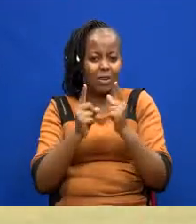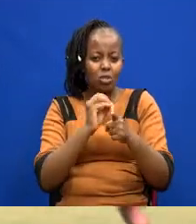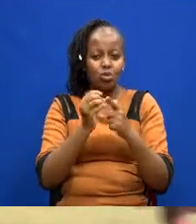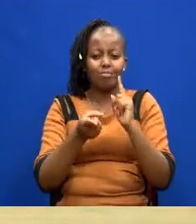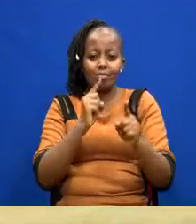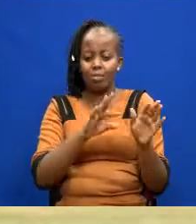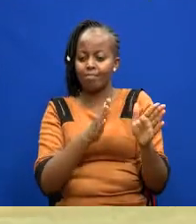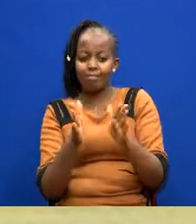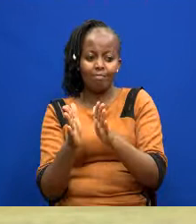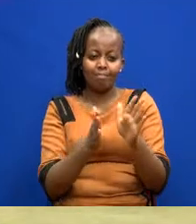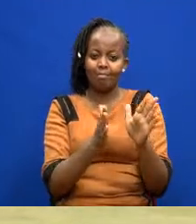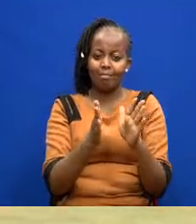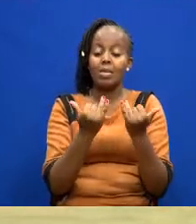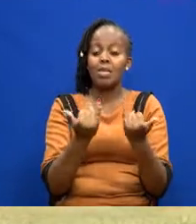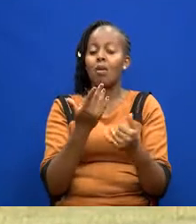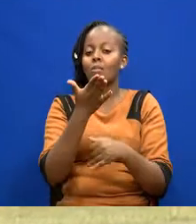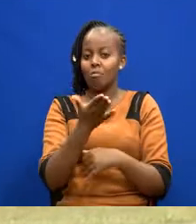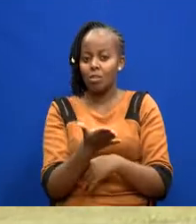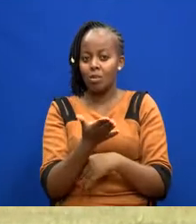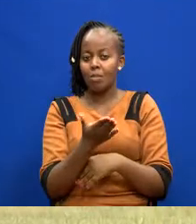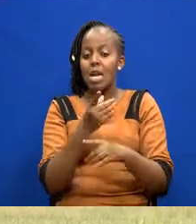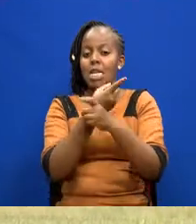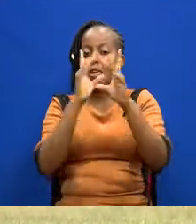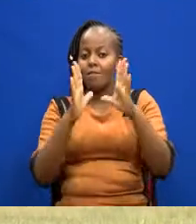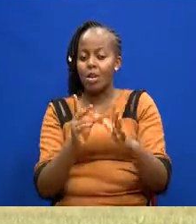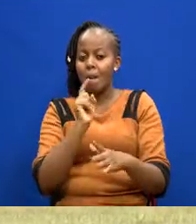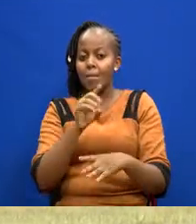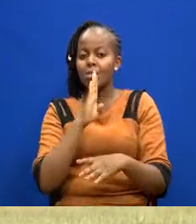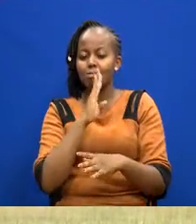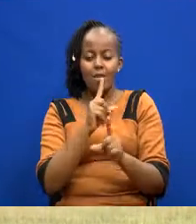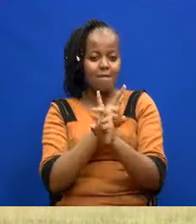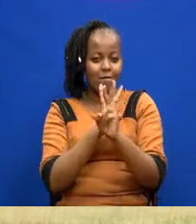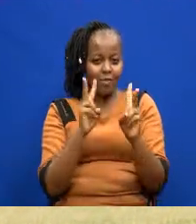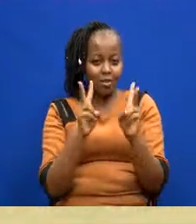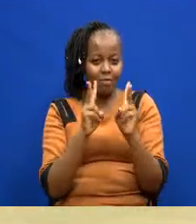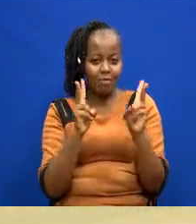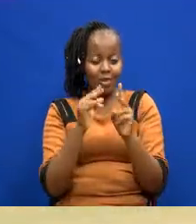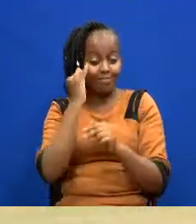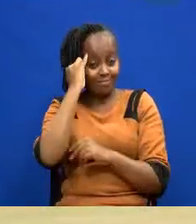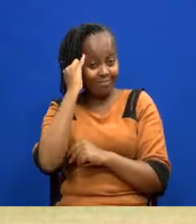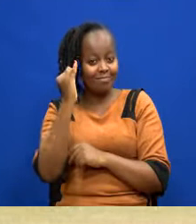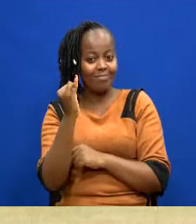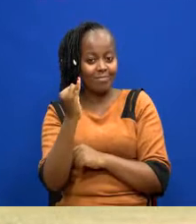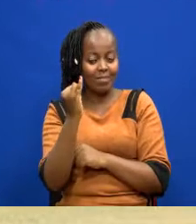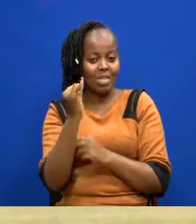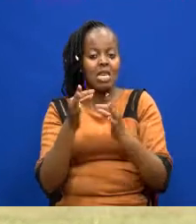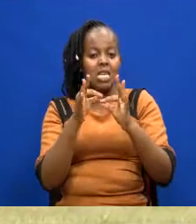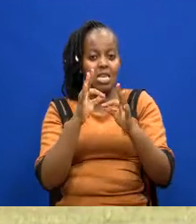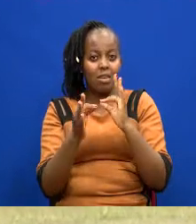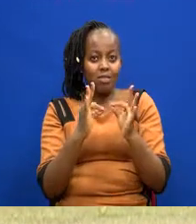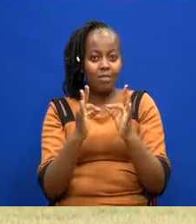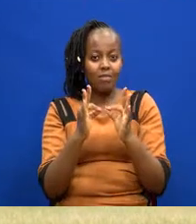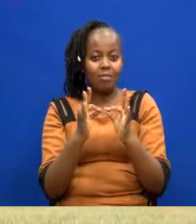run sideways. At this point, the tackler needs to be very, very intelligent. If